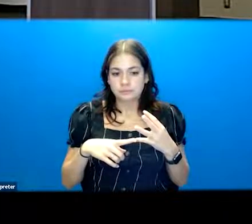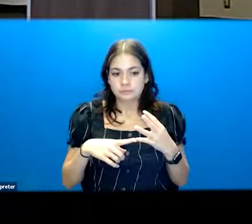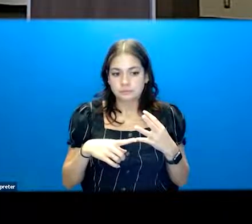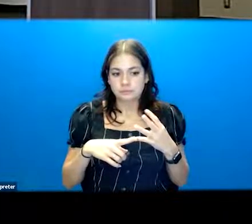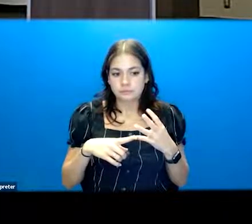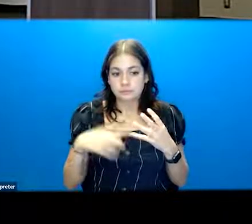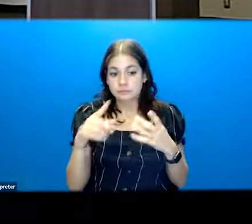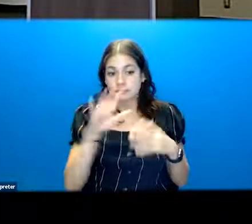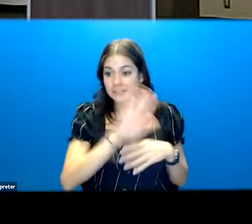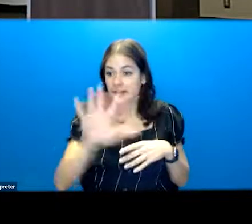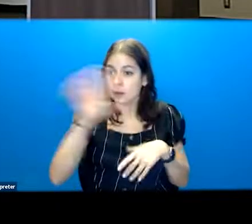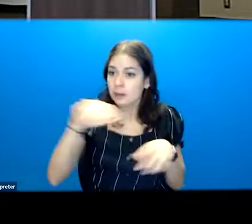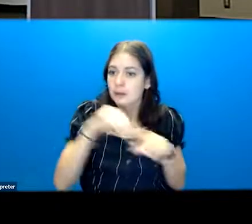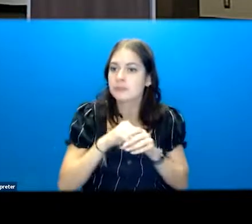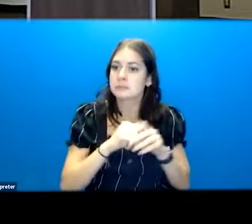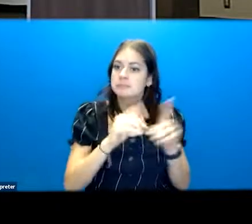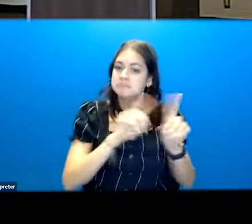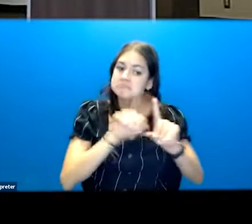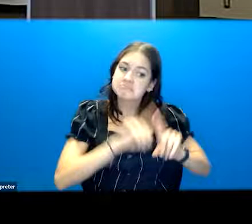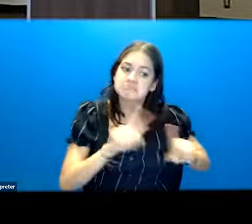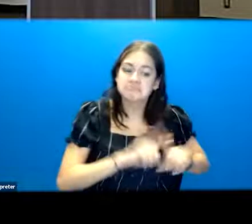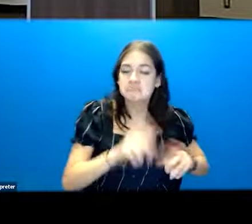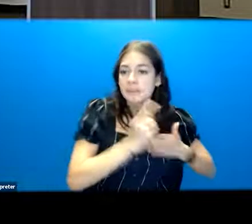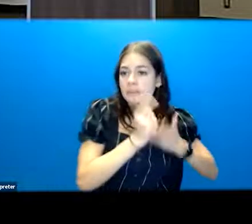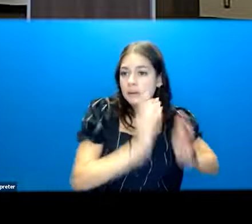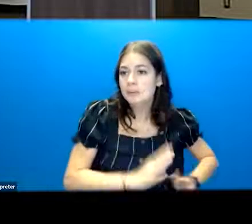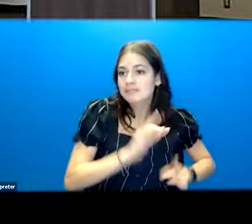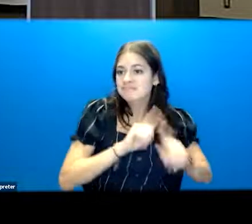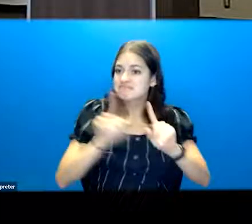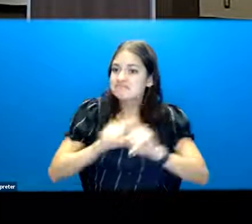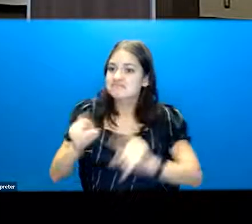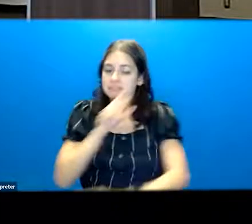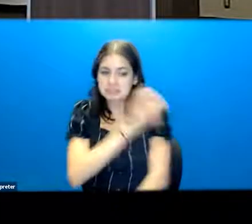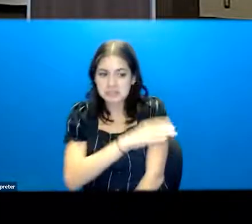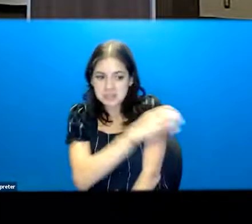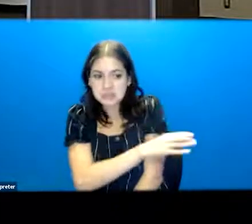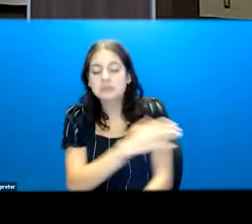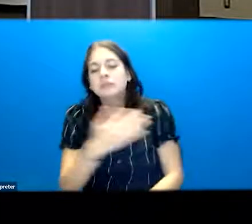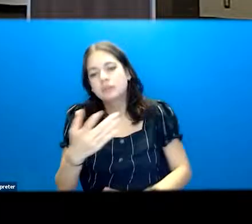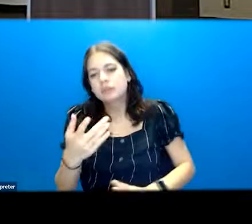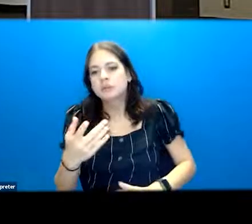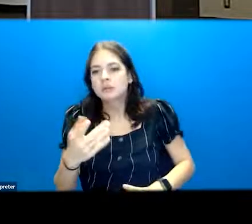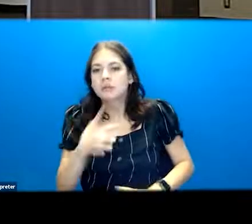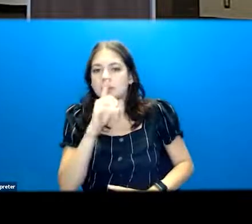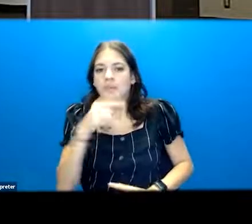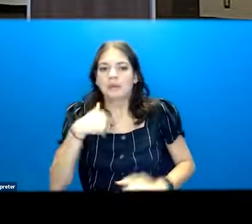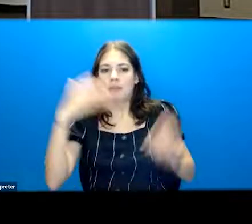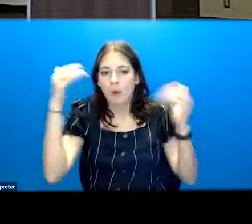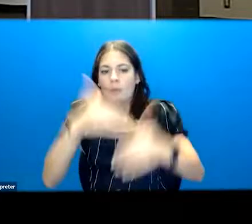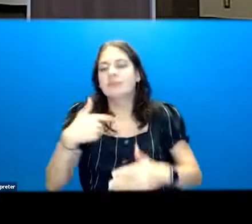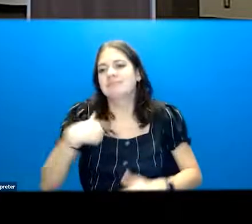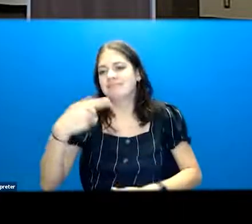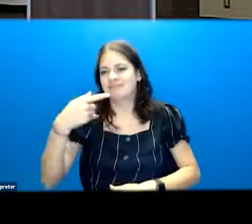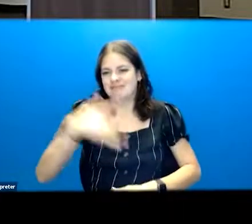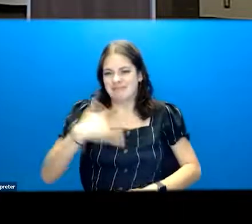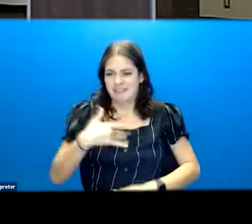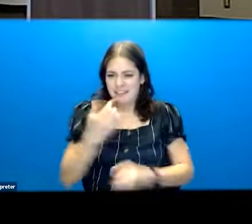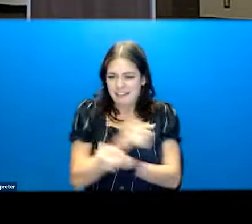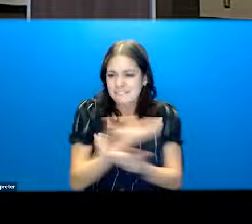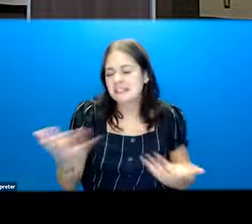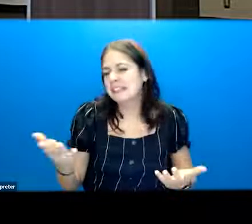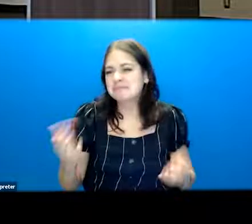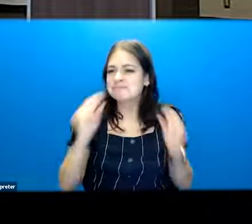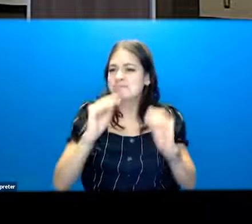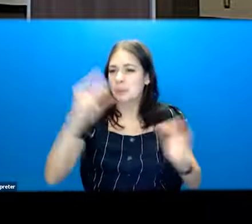their engagement with different therapists and different clinicians really honed in on the fact that they felt as though everything was